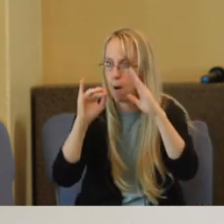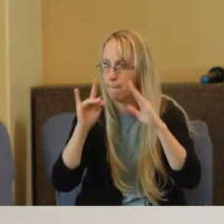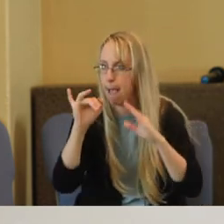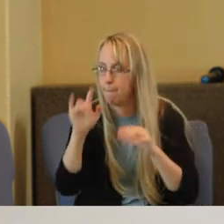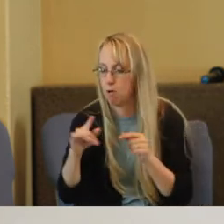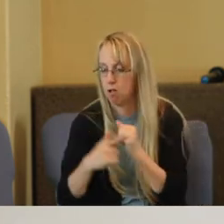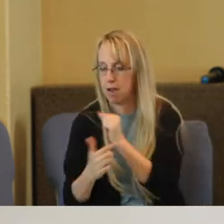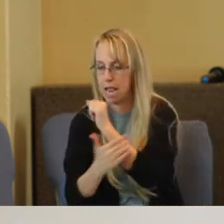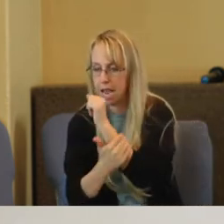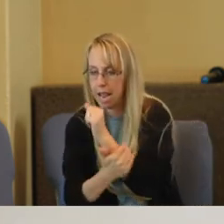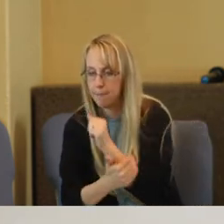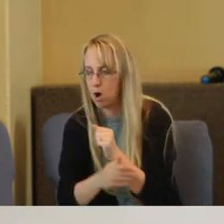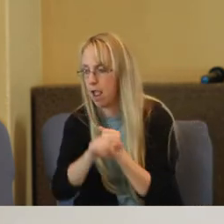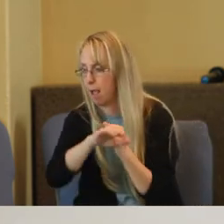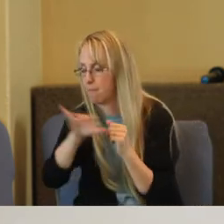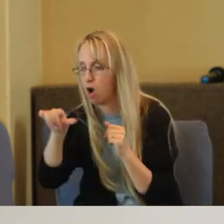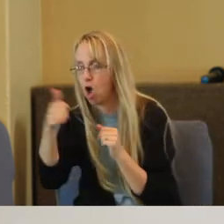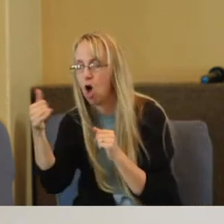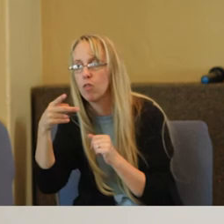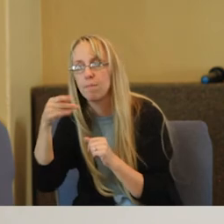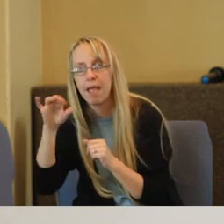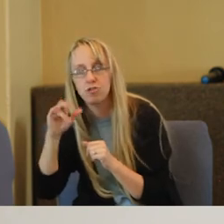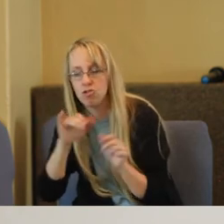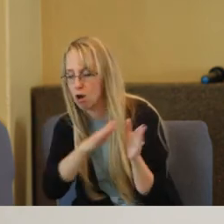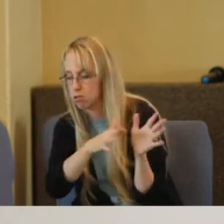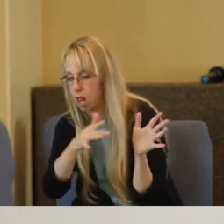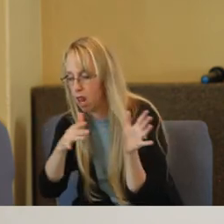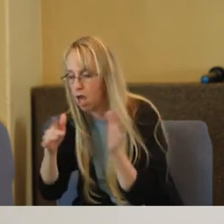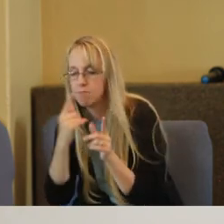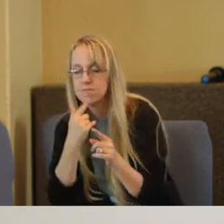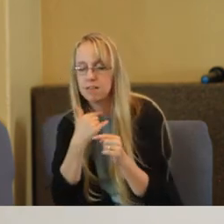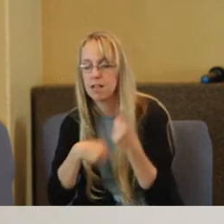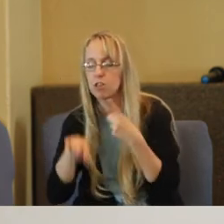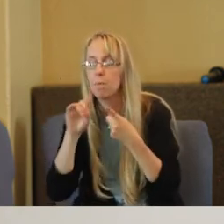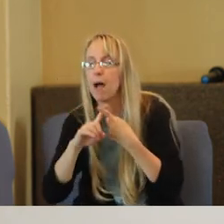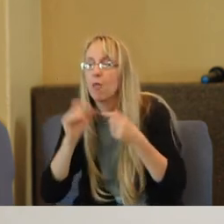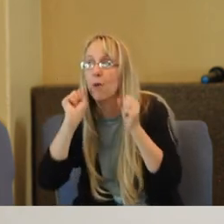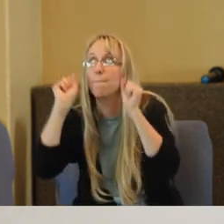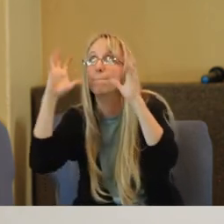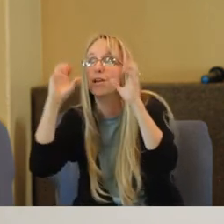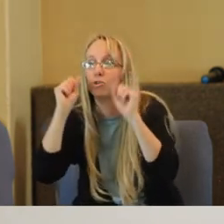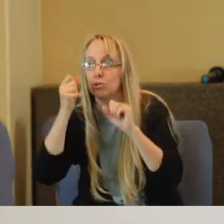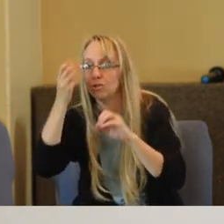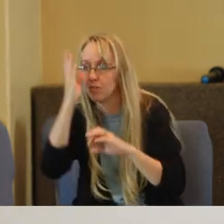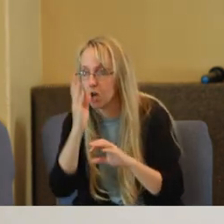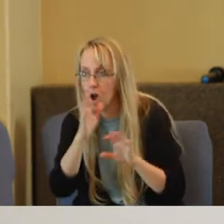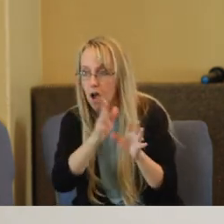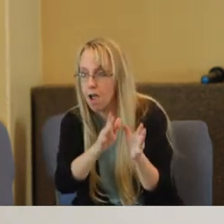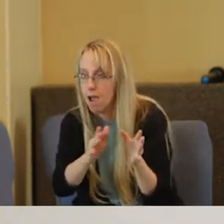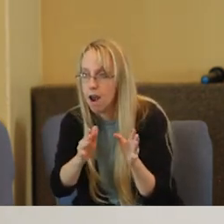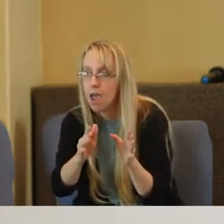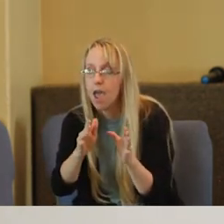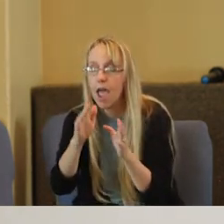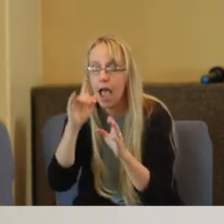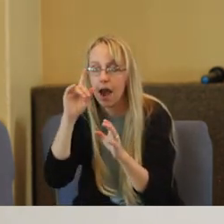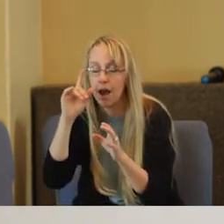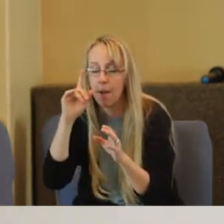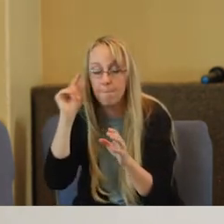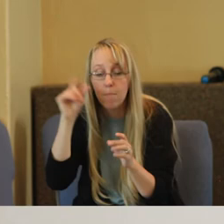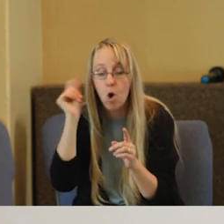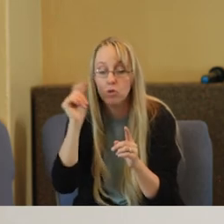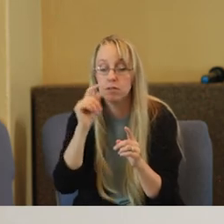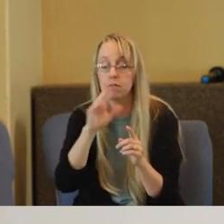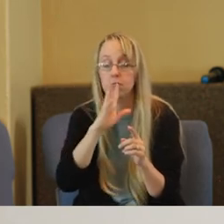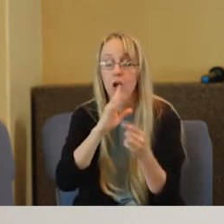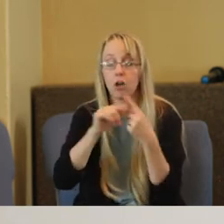Abraham and the other patriarchs. They tell them about the miracles of God and of Moses talking to